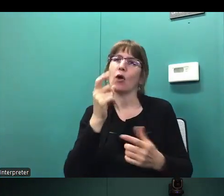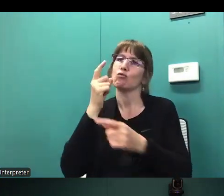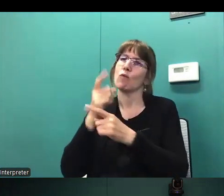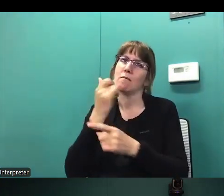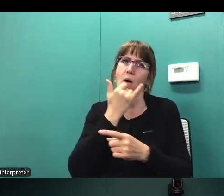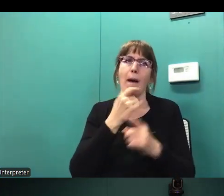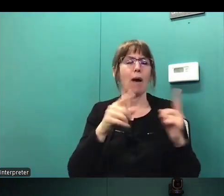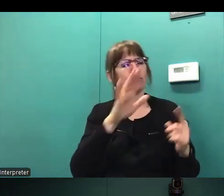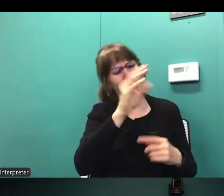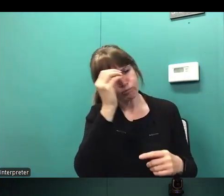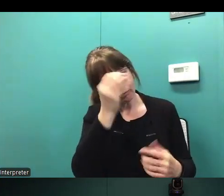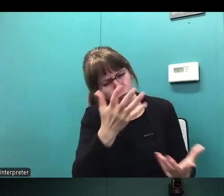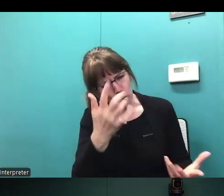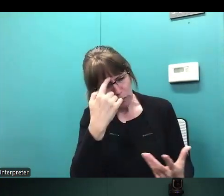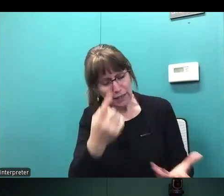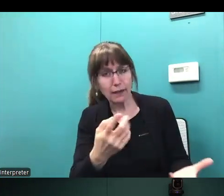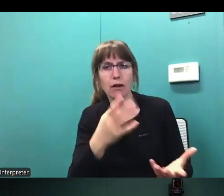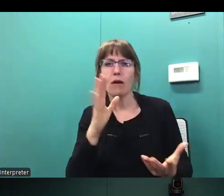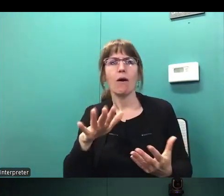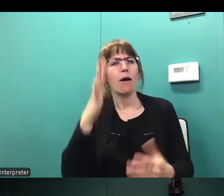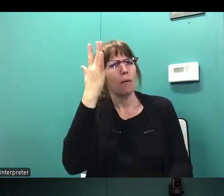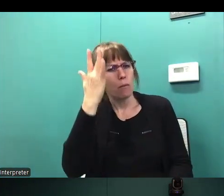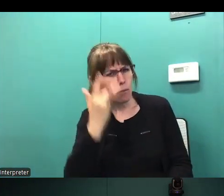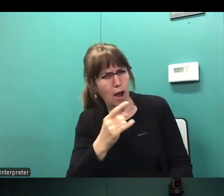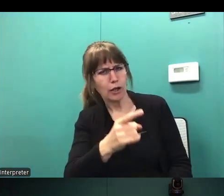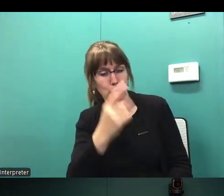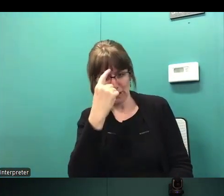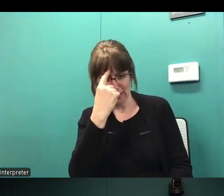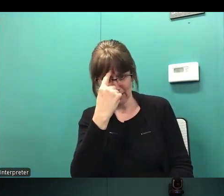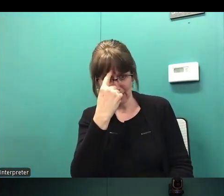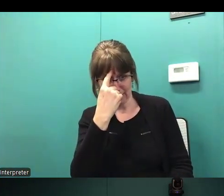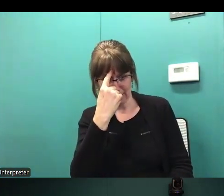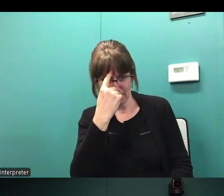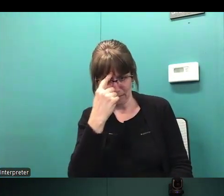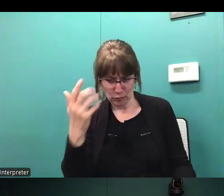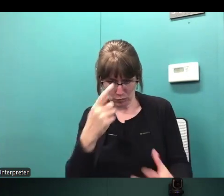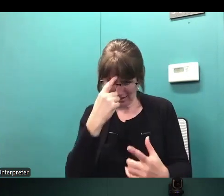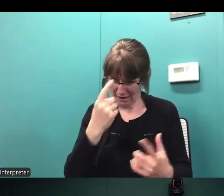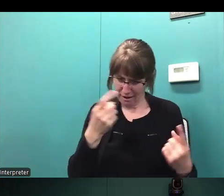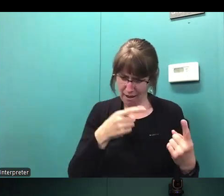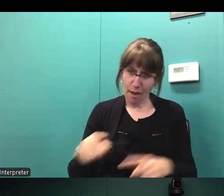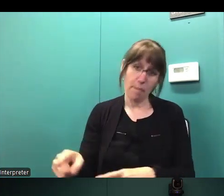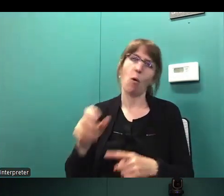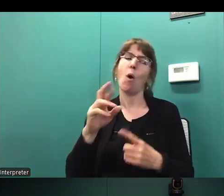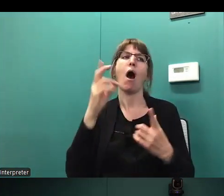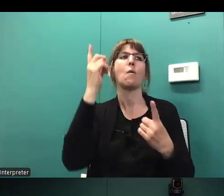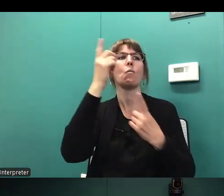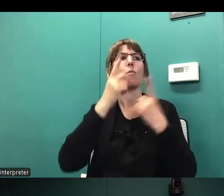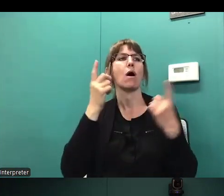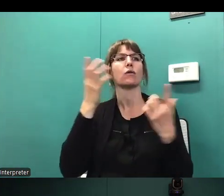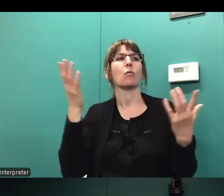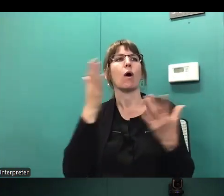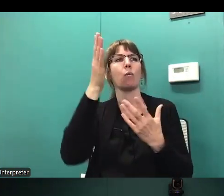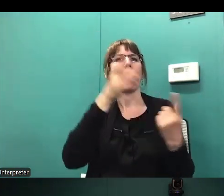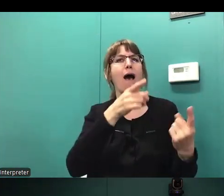answer. Or why do you think? What do you think happened? Or I wonder what will happen next. Should we